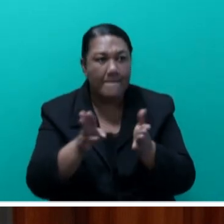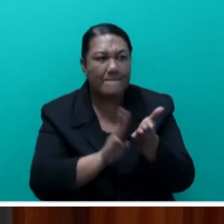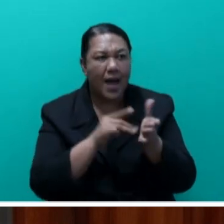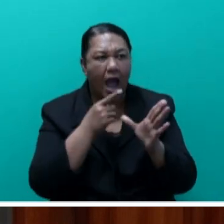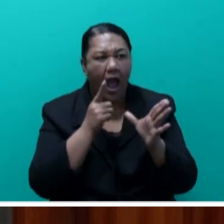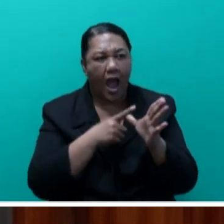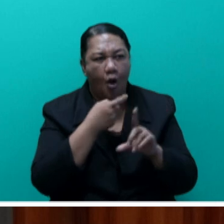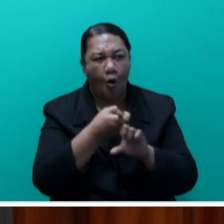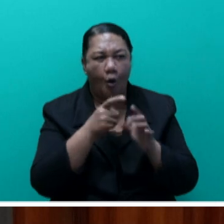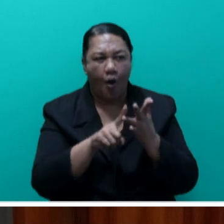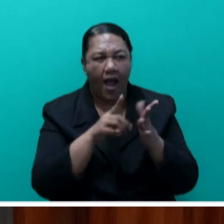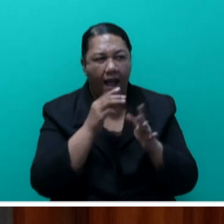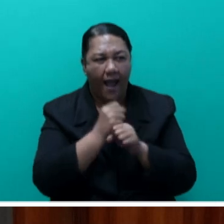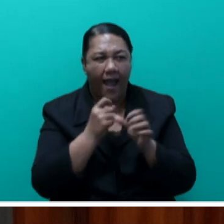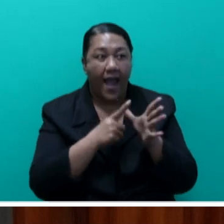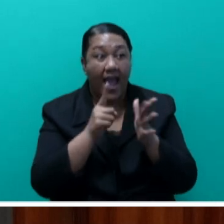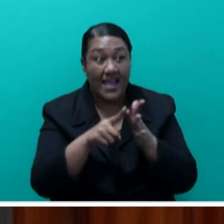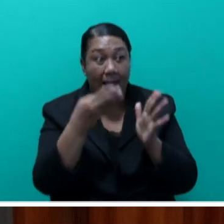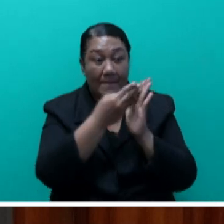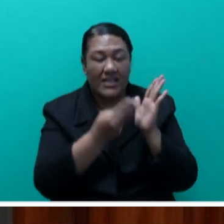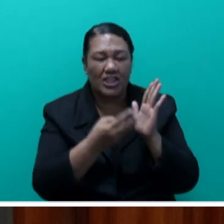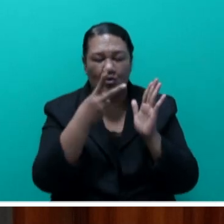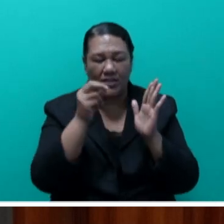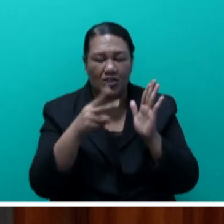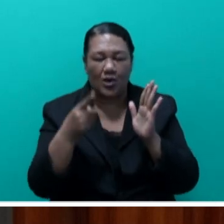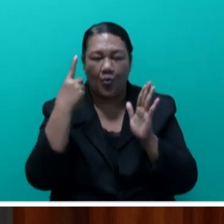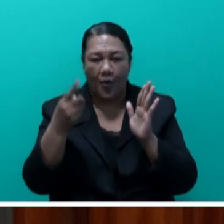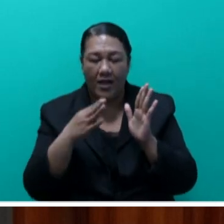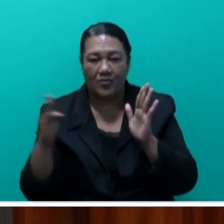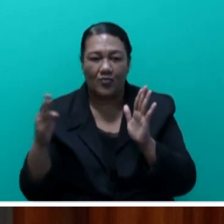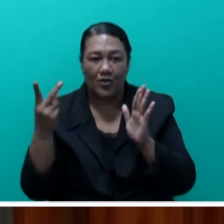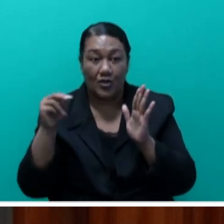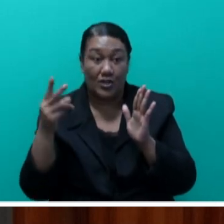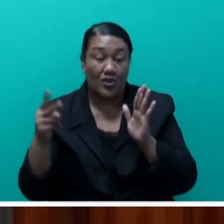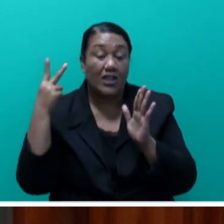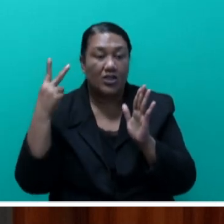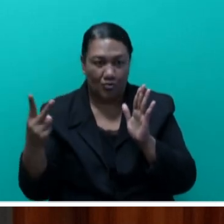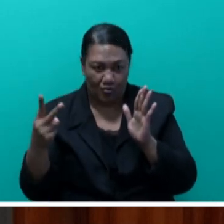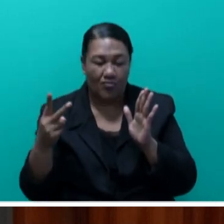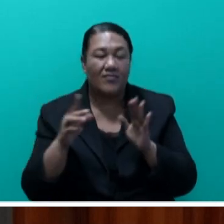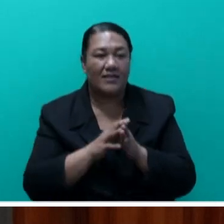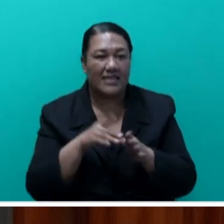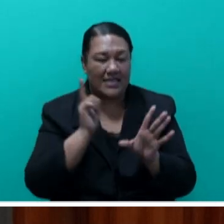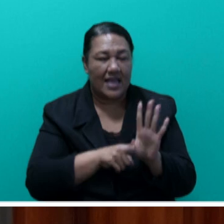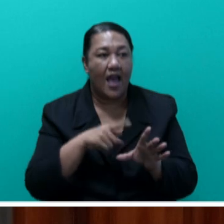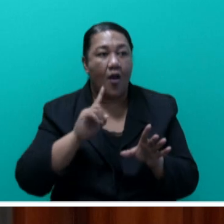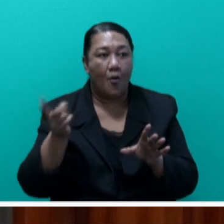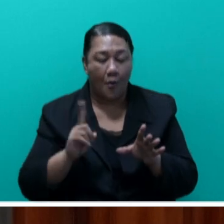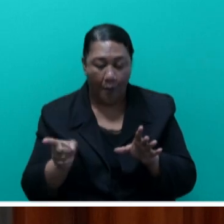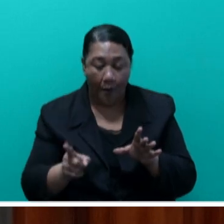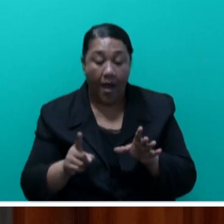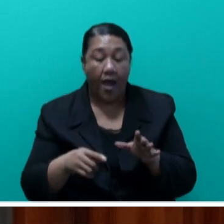Development Project, was budgeted for in the 2021-2022 fiscal year. It focuses on diversifying from giant